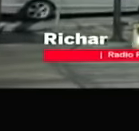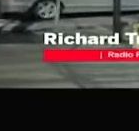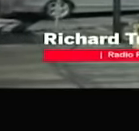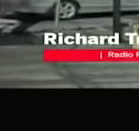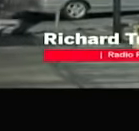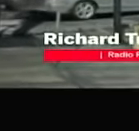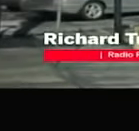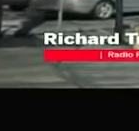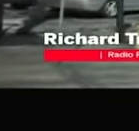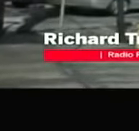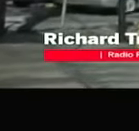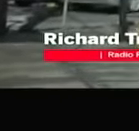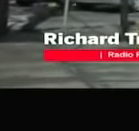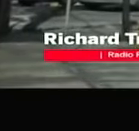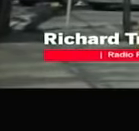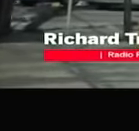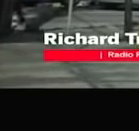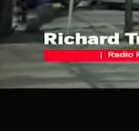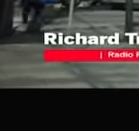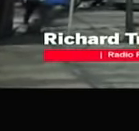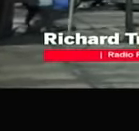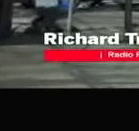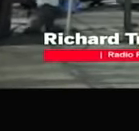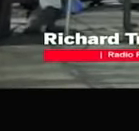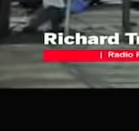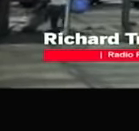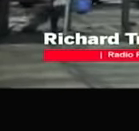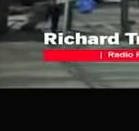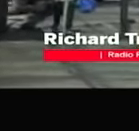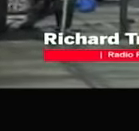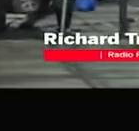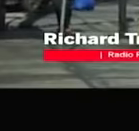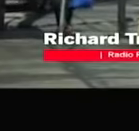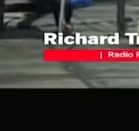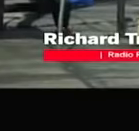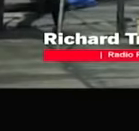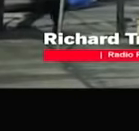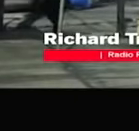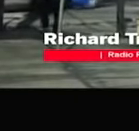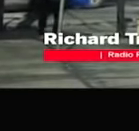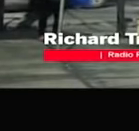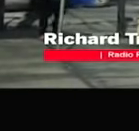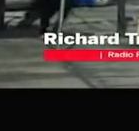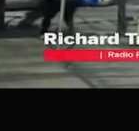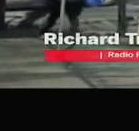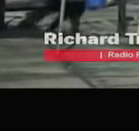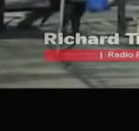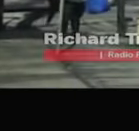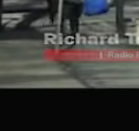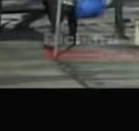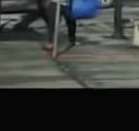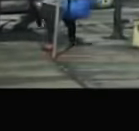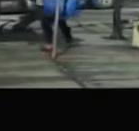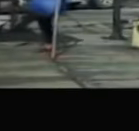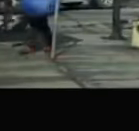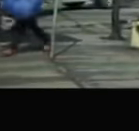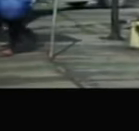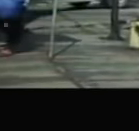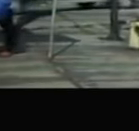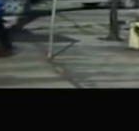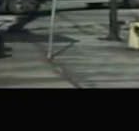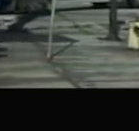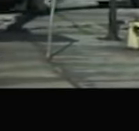The Ministry of Health knows you have your concerns about the COVID-19 vaccine. That's why we decided to come to you. Last week we were in